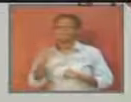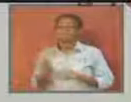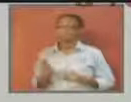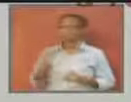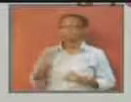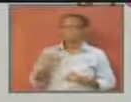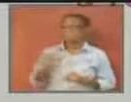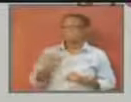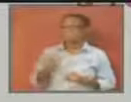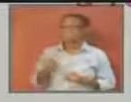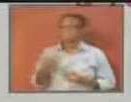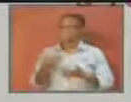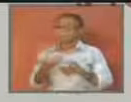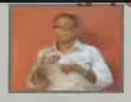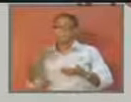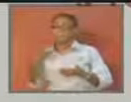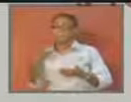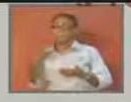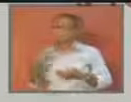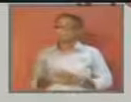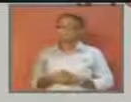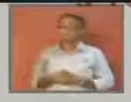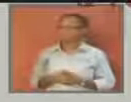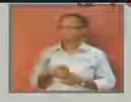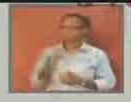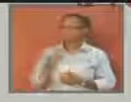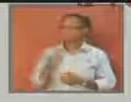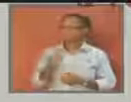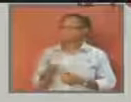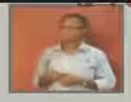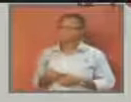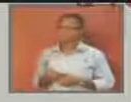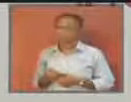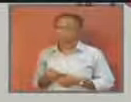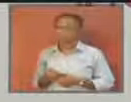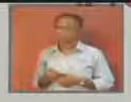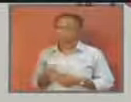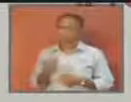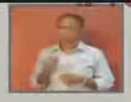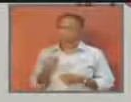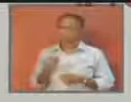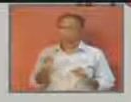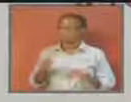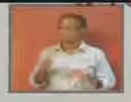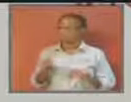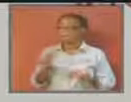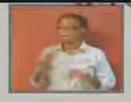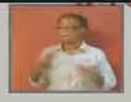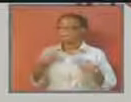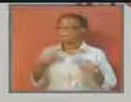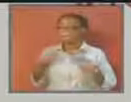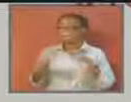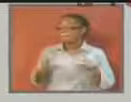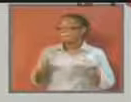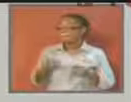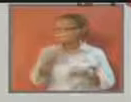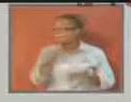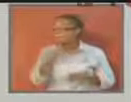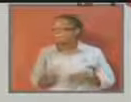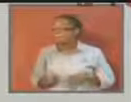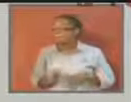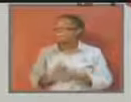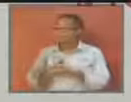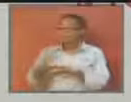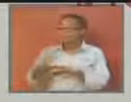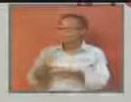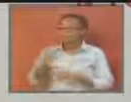be walk-in as opposed to appointment. So we're looking at persons who are over 60, whether you have comorbidities or not, and those who are under